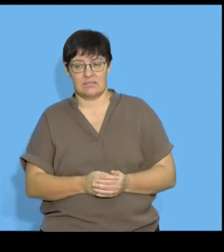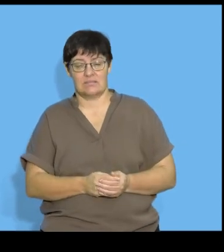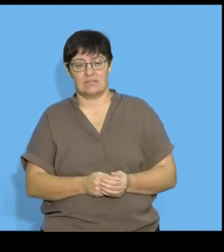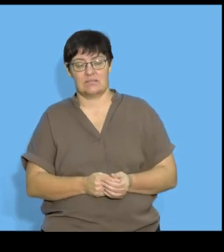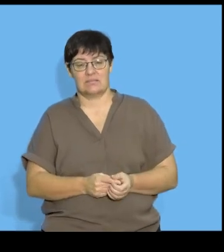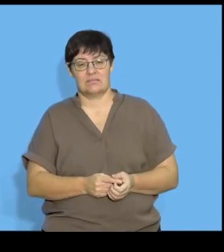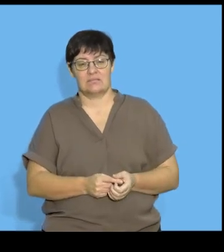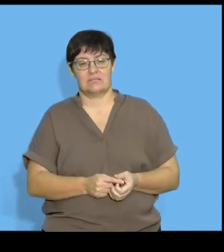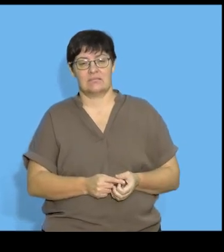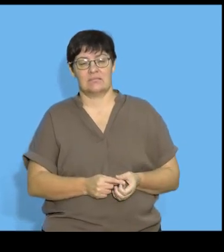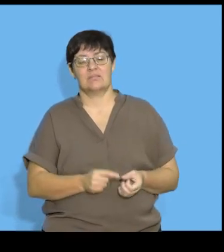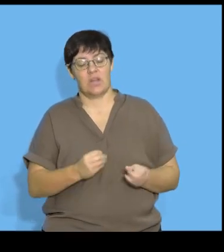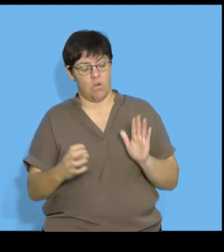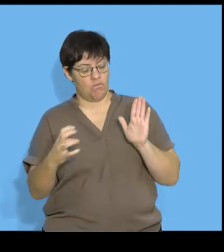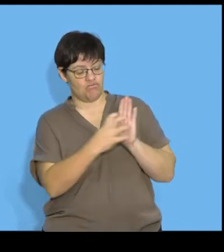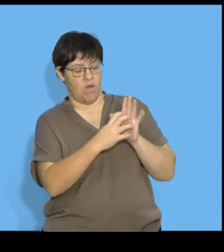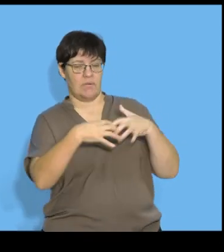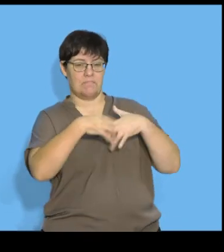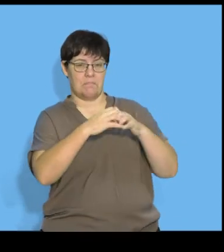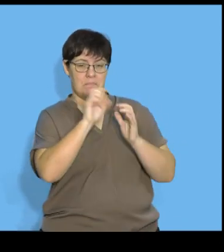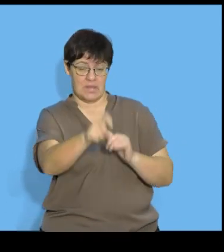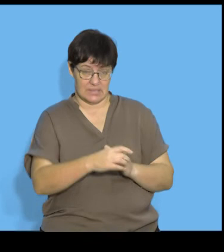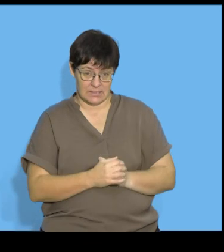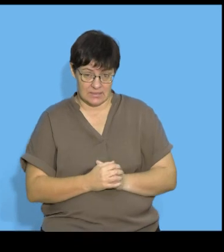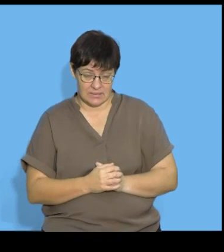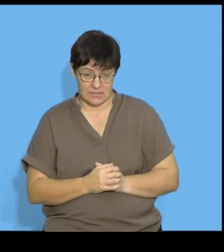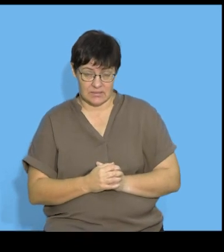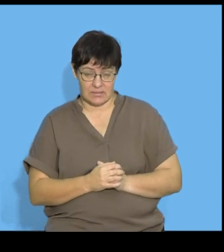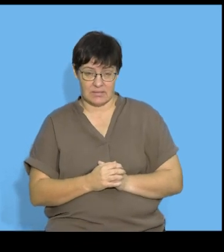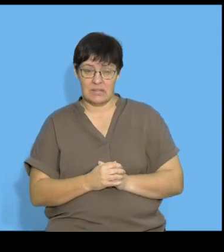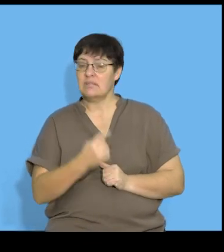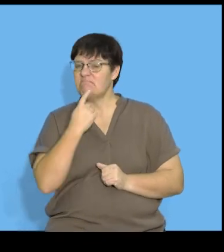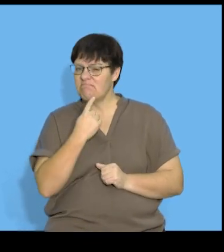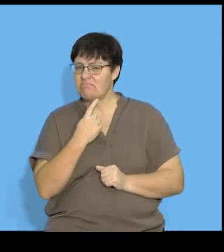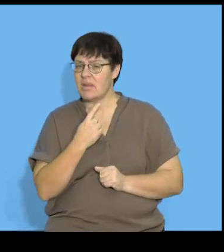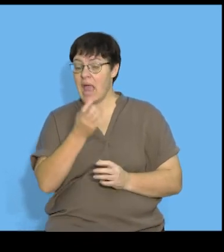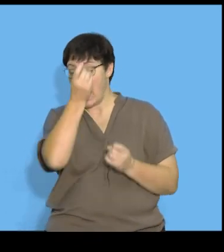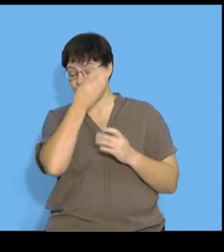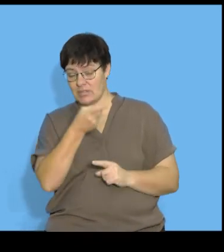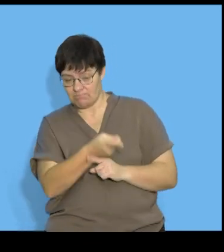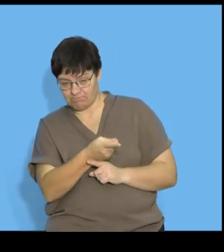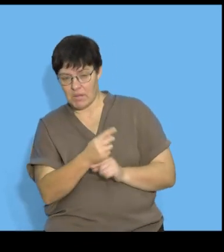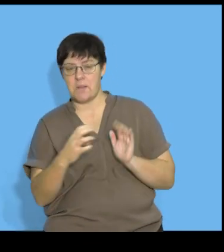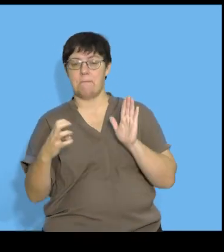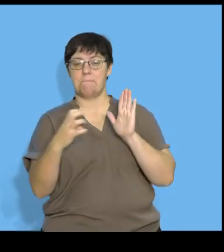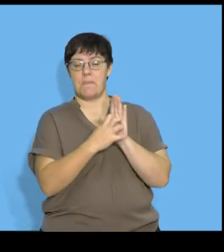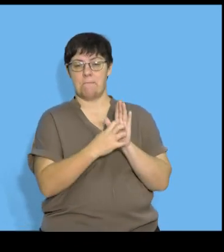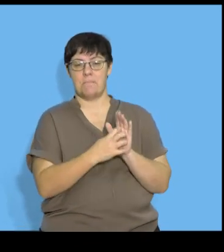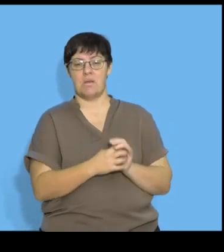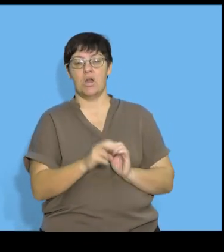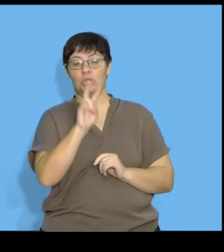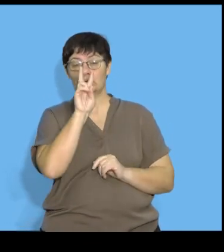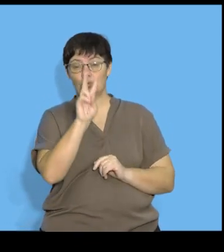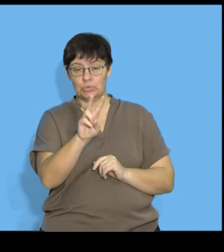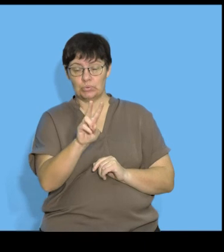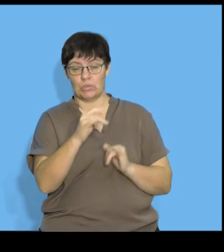is draw a graph. Now have a look here. It says use the data to draw 2